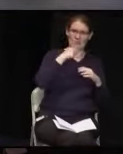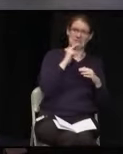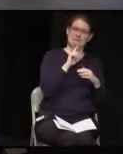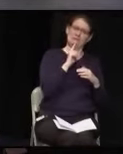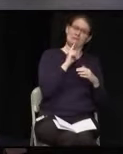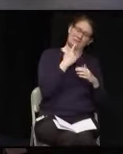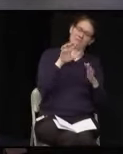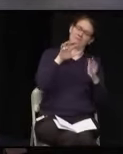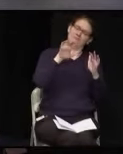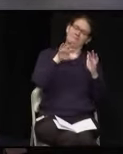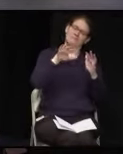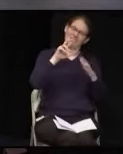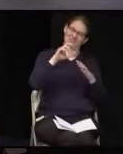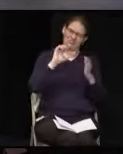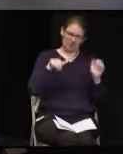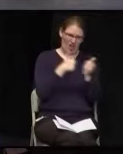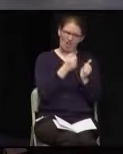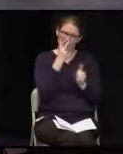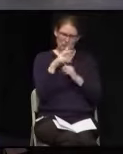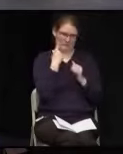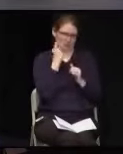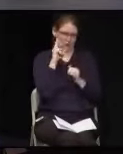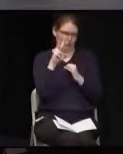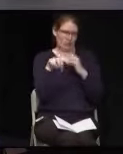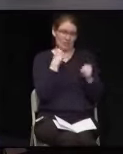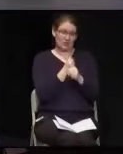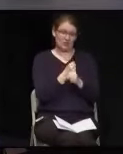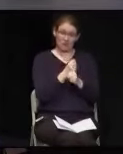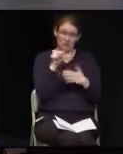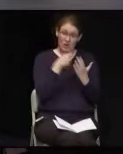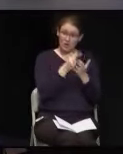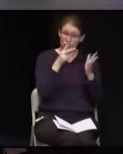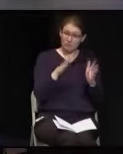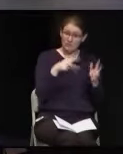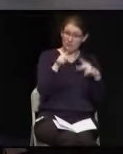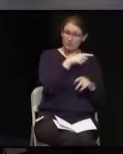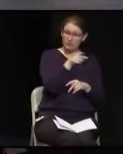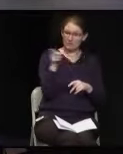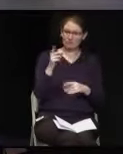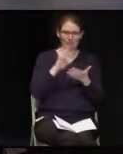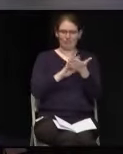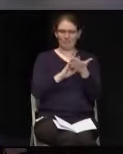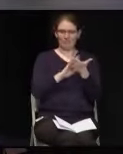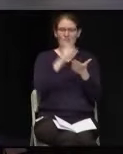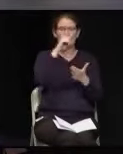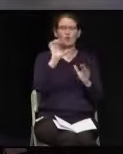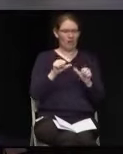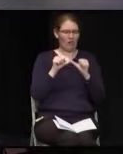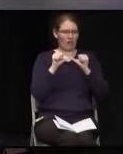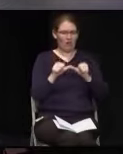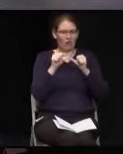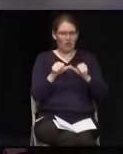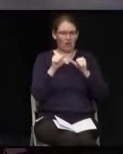particularly challenging 2 years. Graduates, you are to be commended for your persistence and for